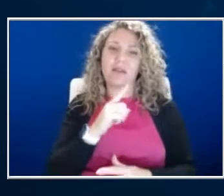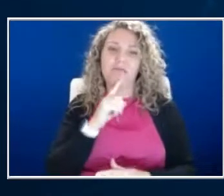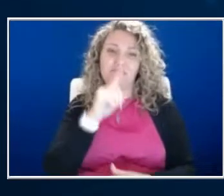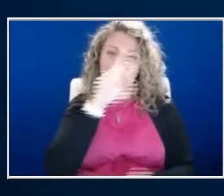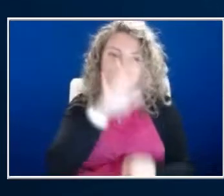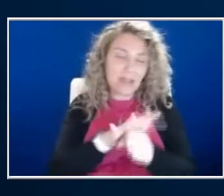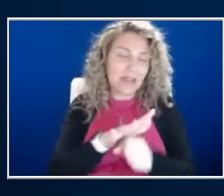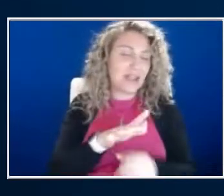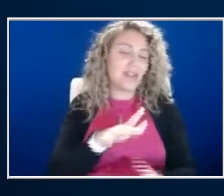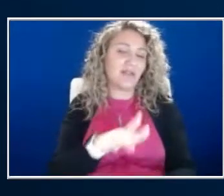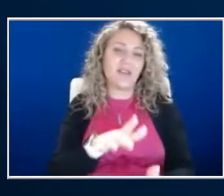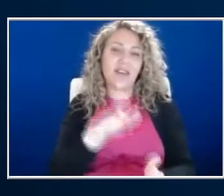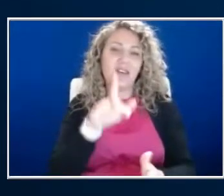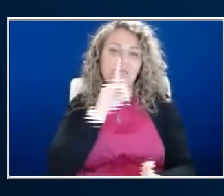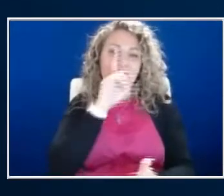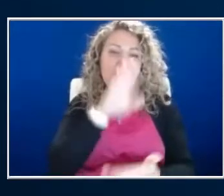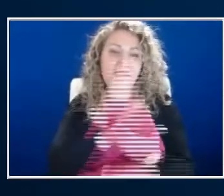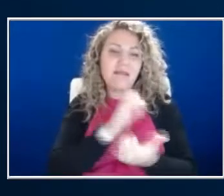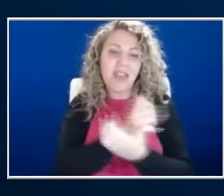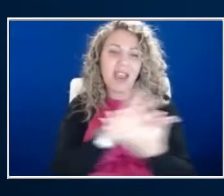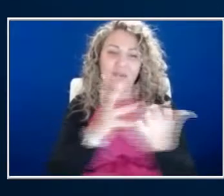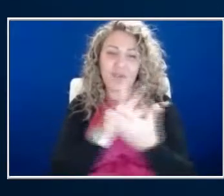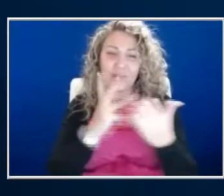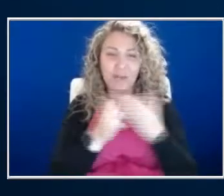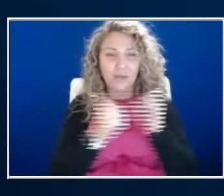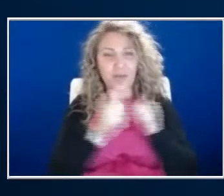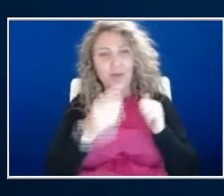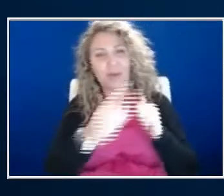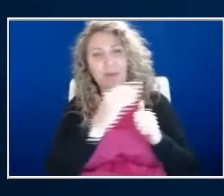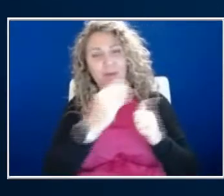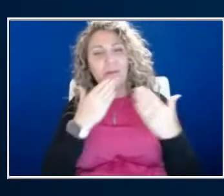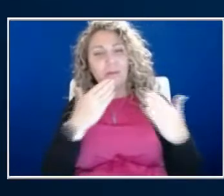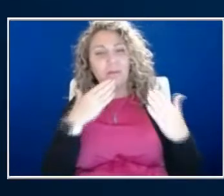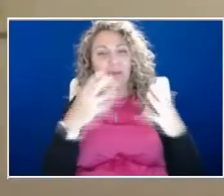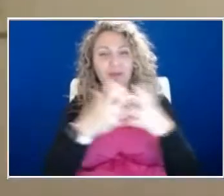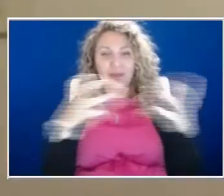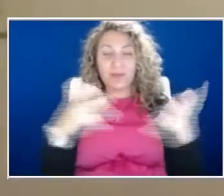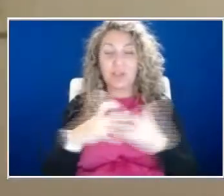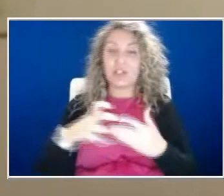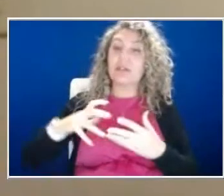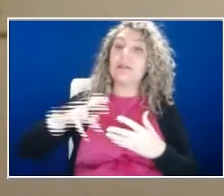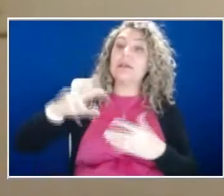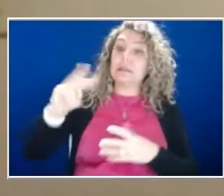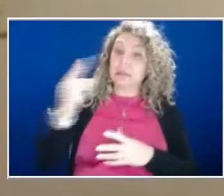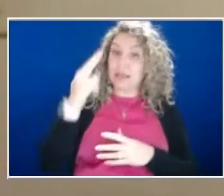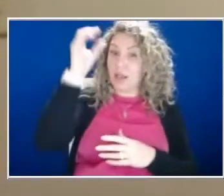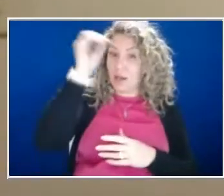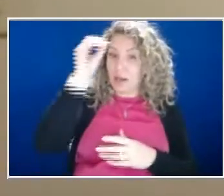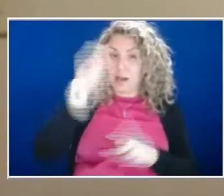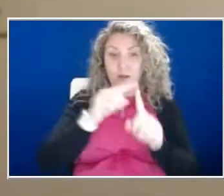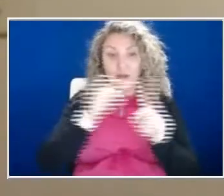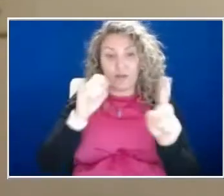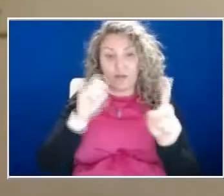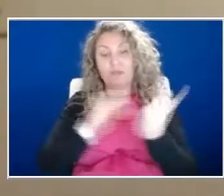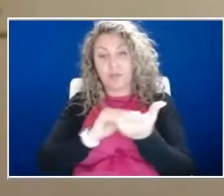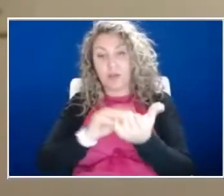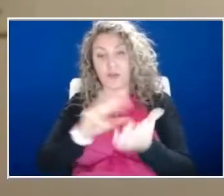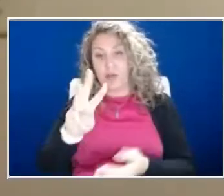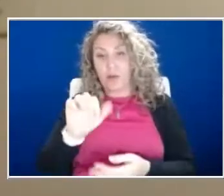everything that you were doing for me. So thank you so much. The second opinion came from Dr. Wagner, actually. And